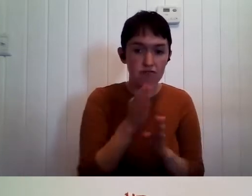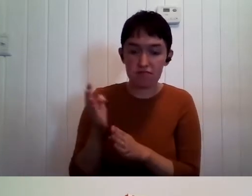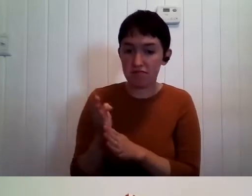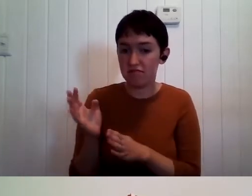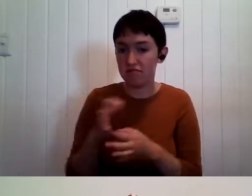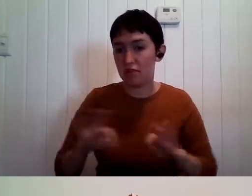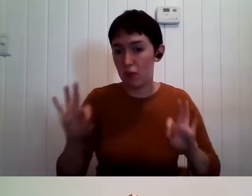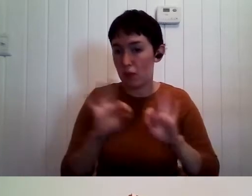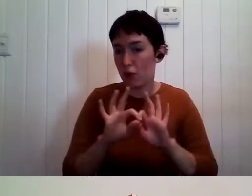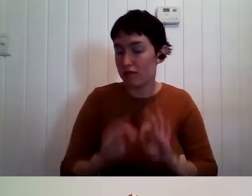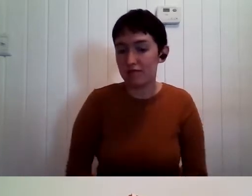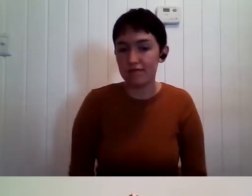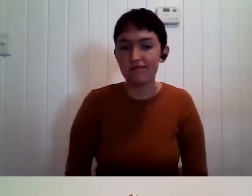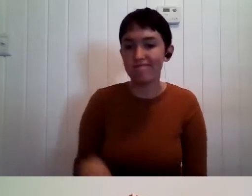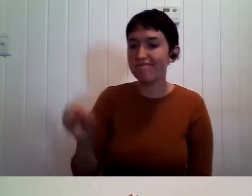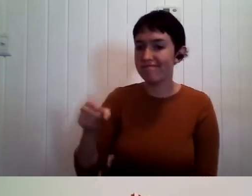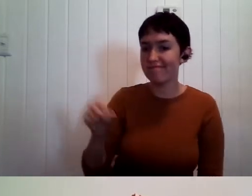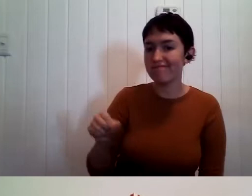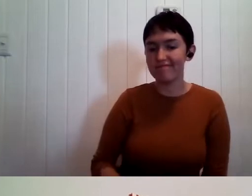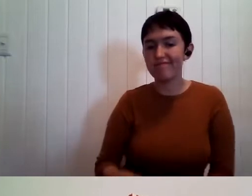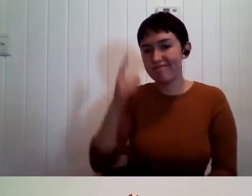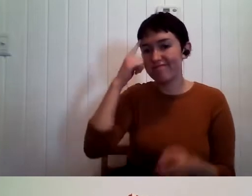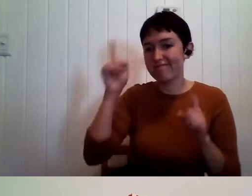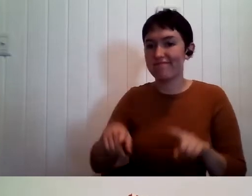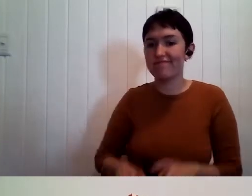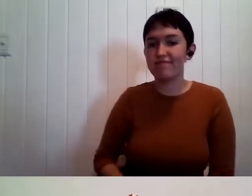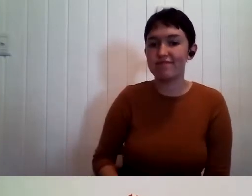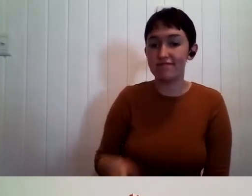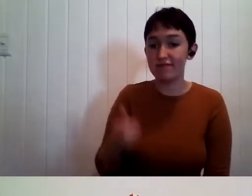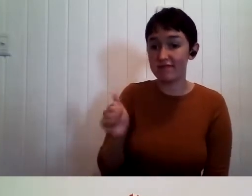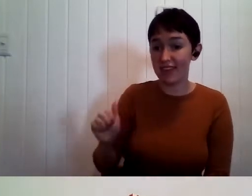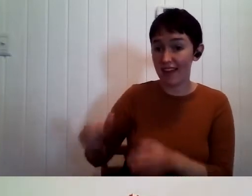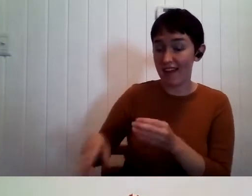Yeah. Yes, for sure. Do you have anything to add, Elizabeth?